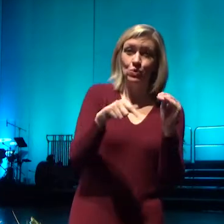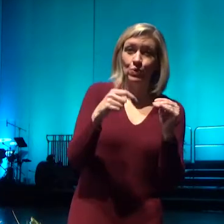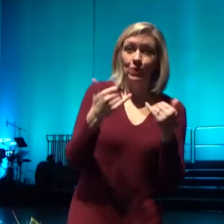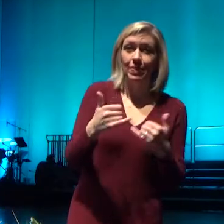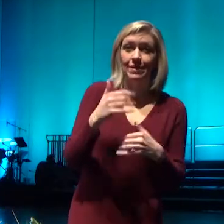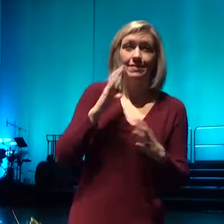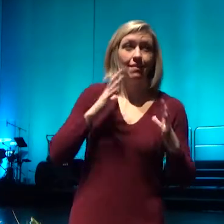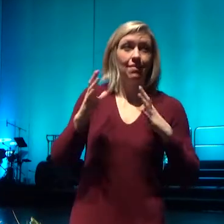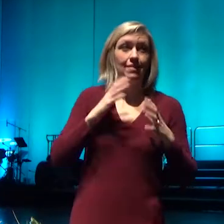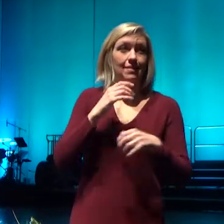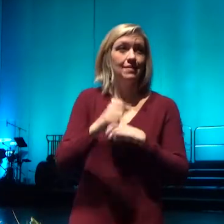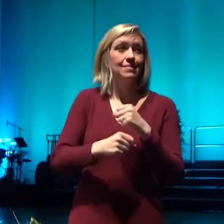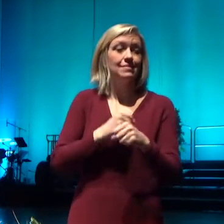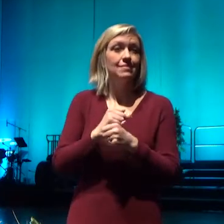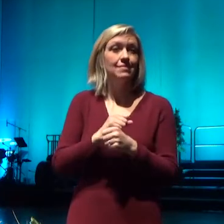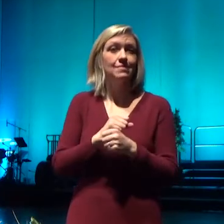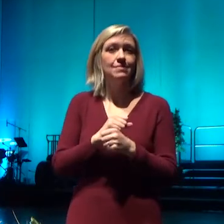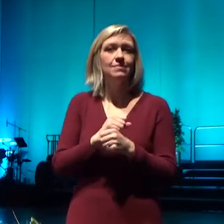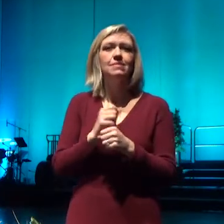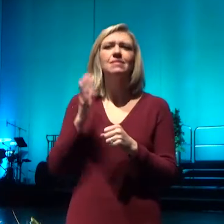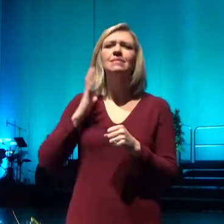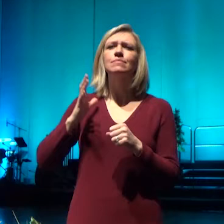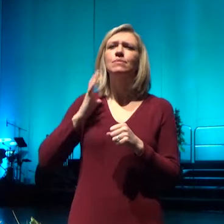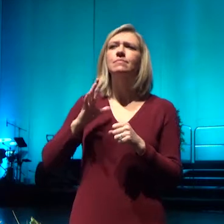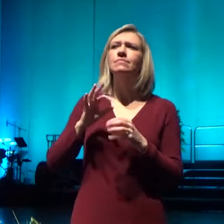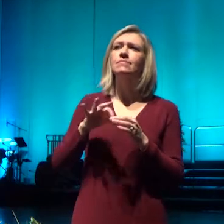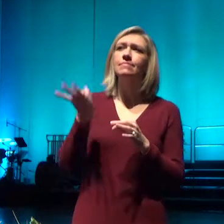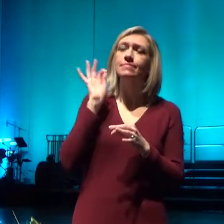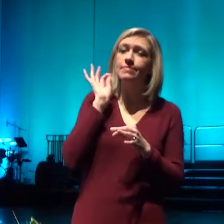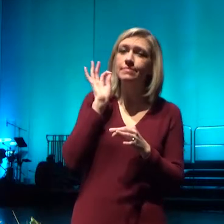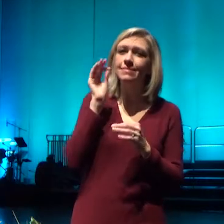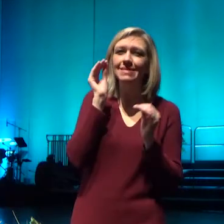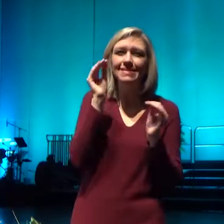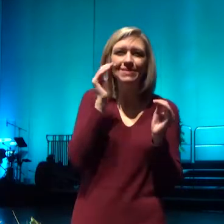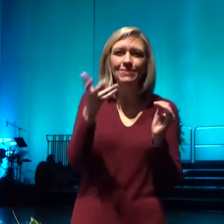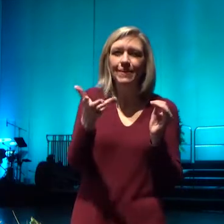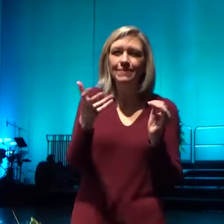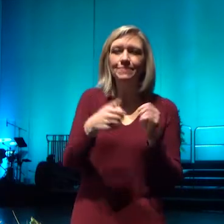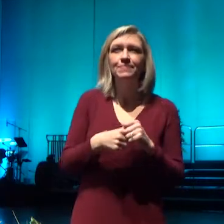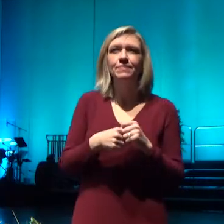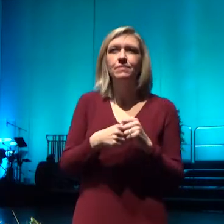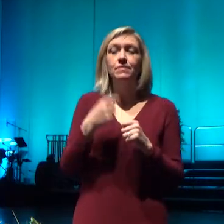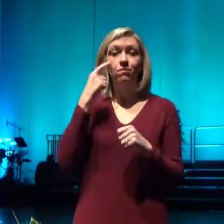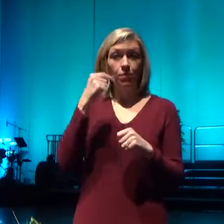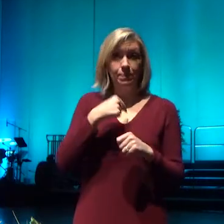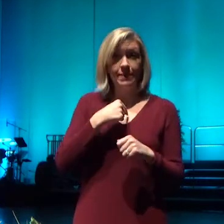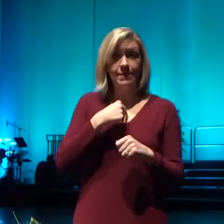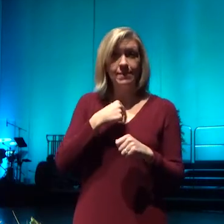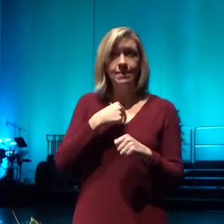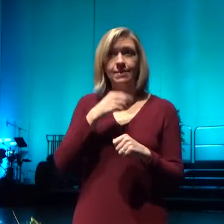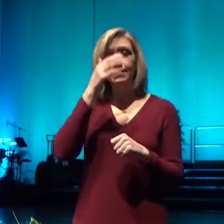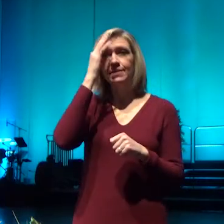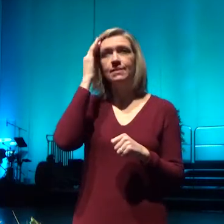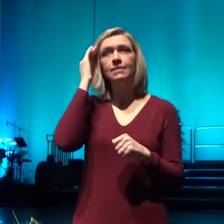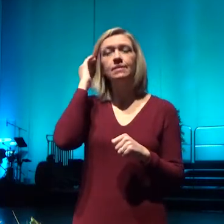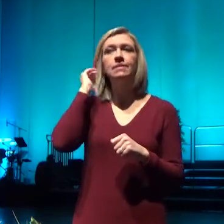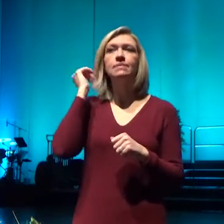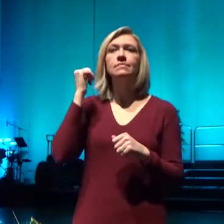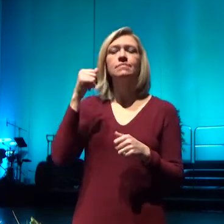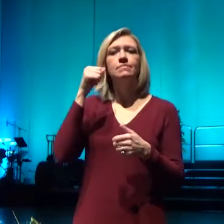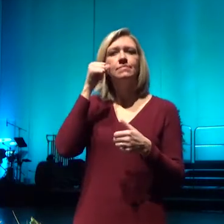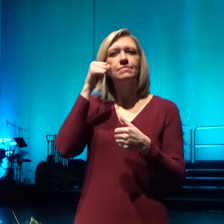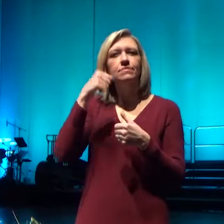What does the spirit of the past have to teach you? For me, it's to remember and honor